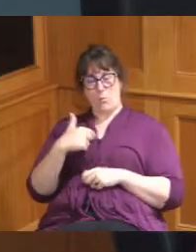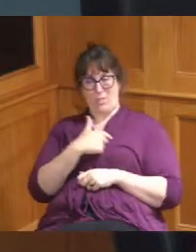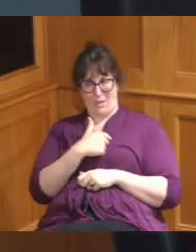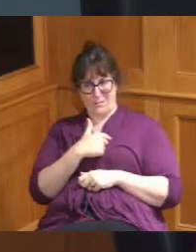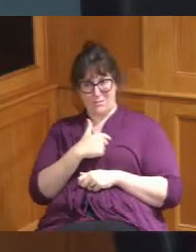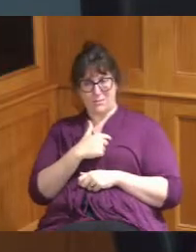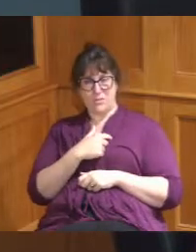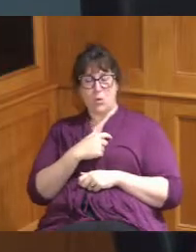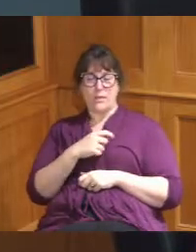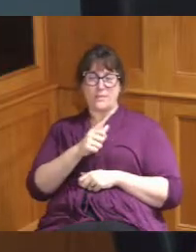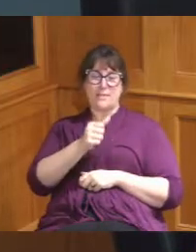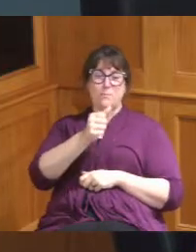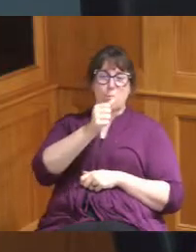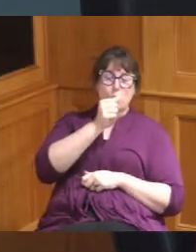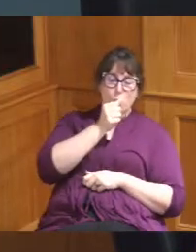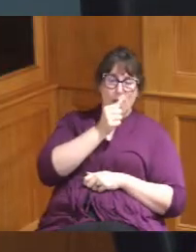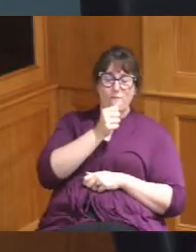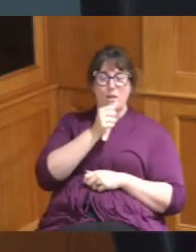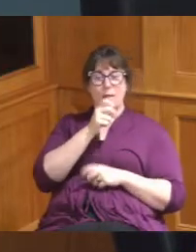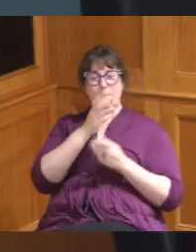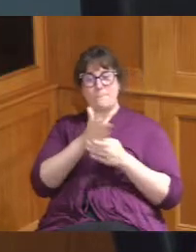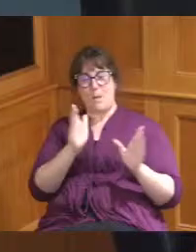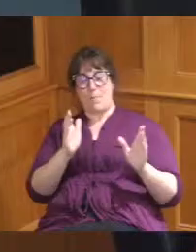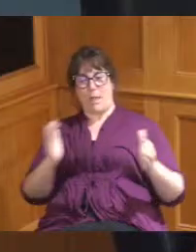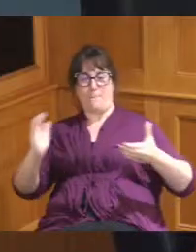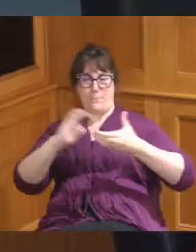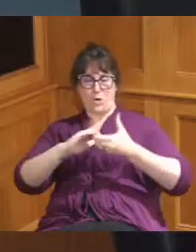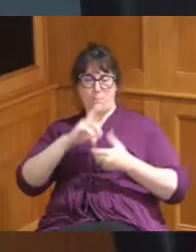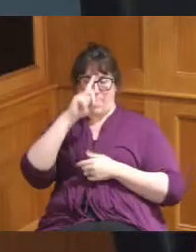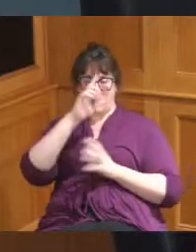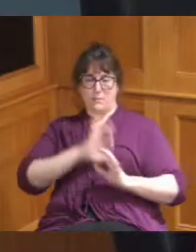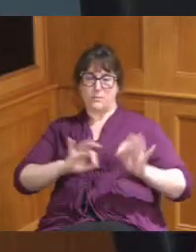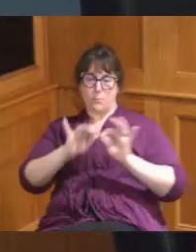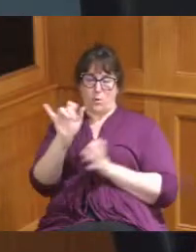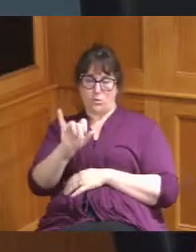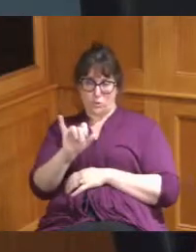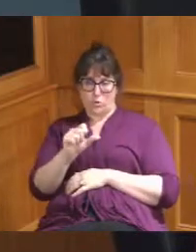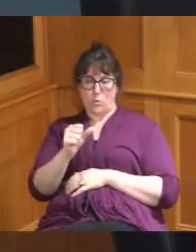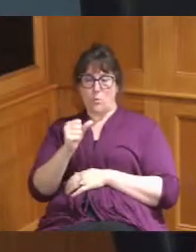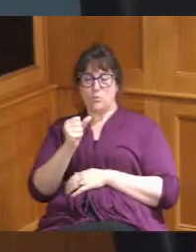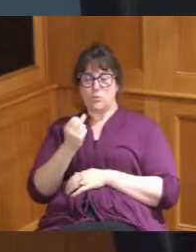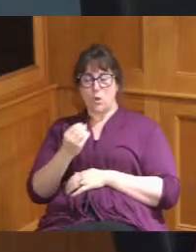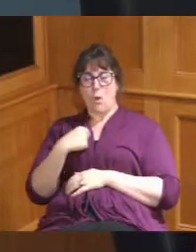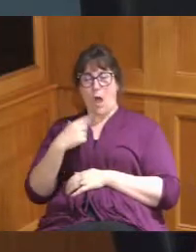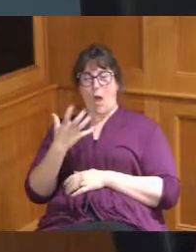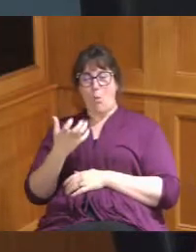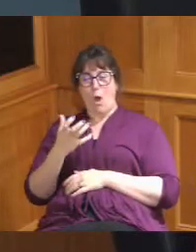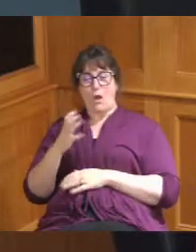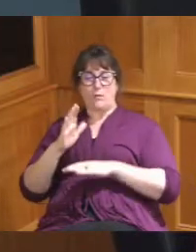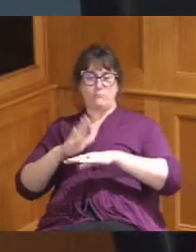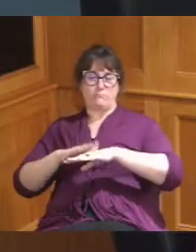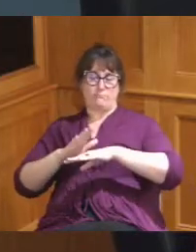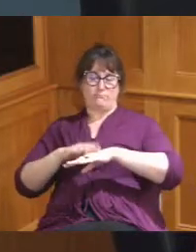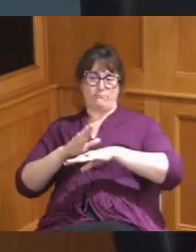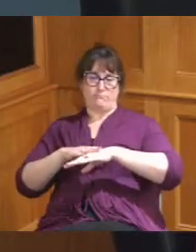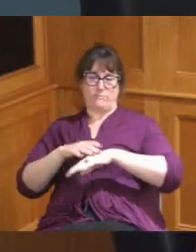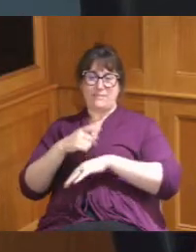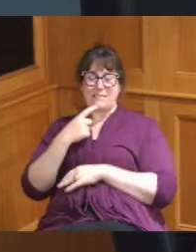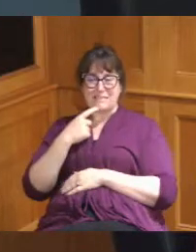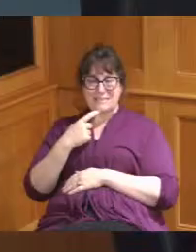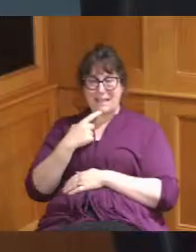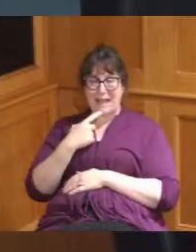public-private partnership, I think, is really important here too. But I do want to throw a little bit of caution on this to say